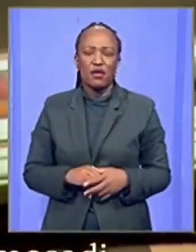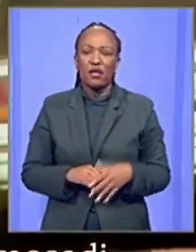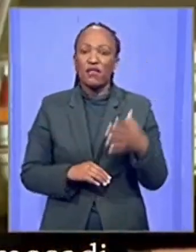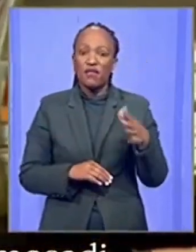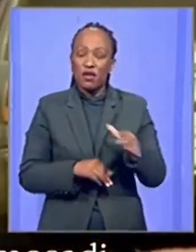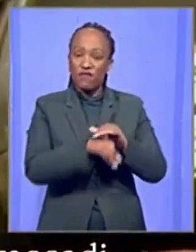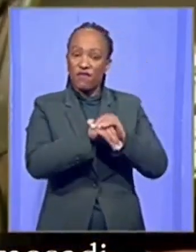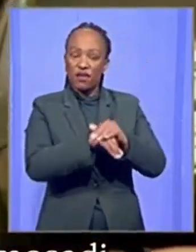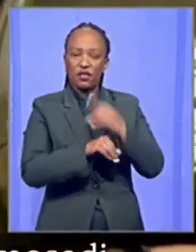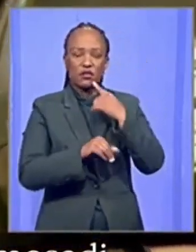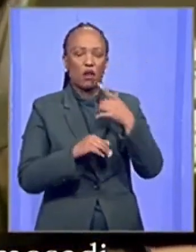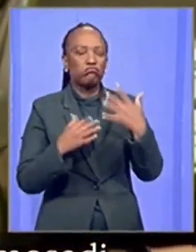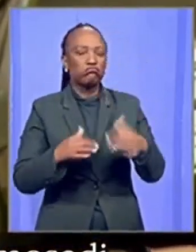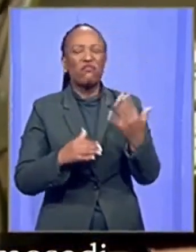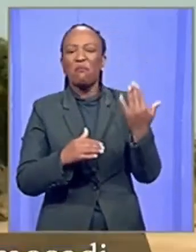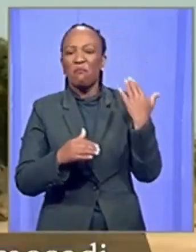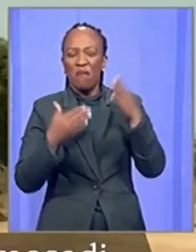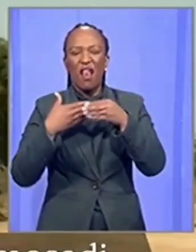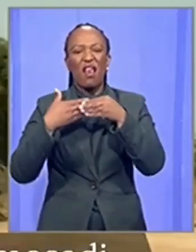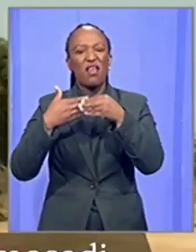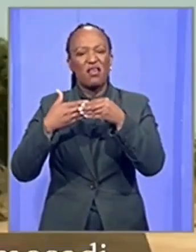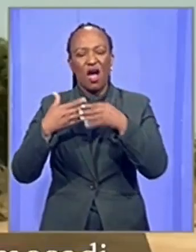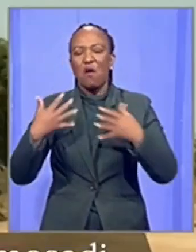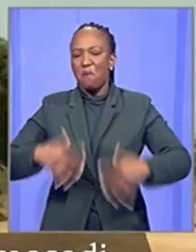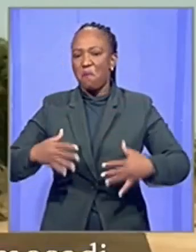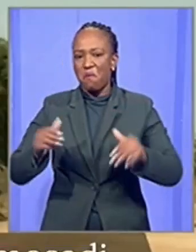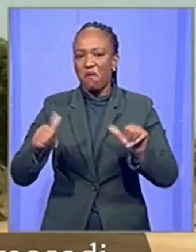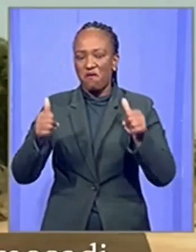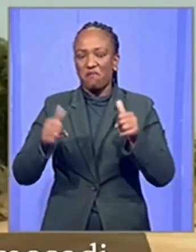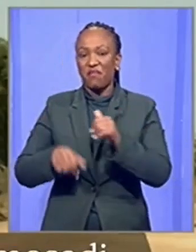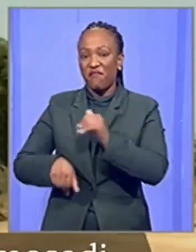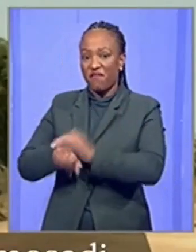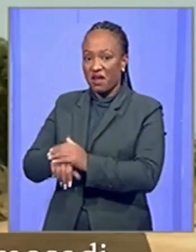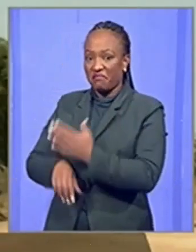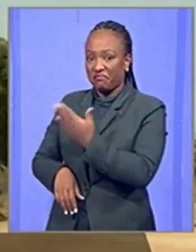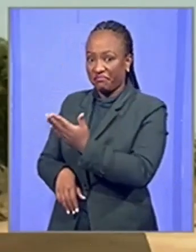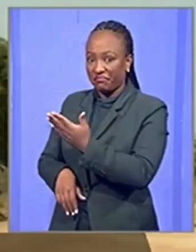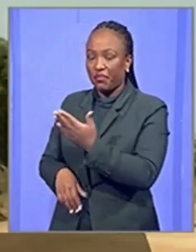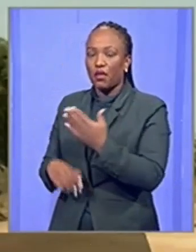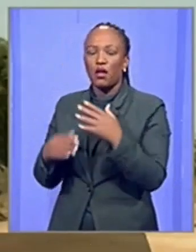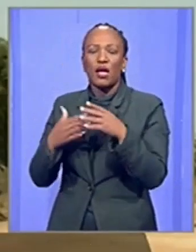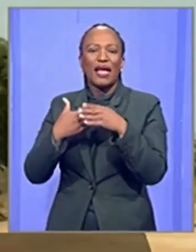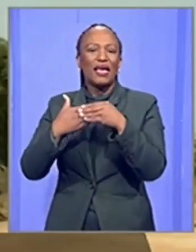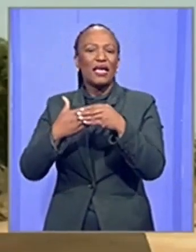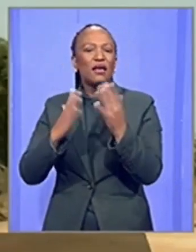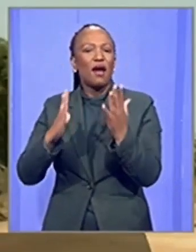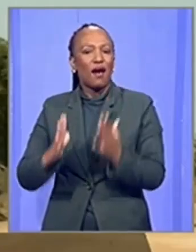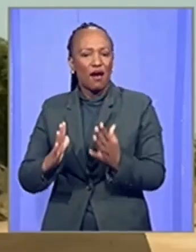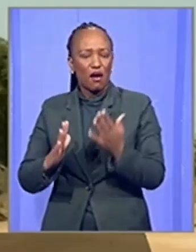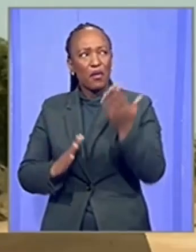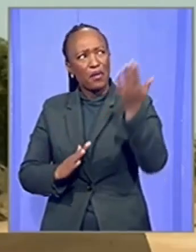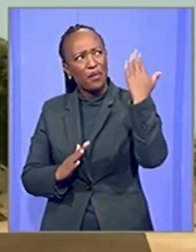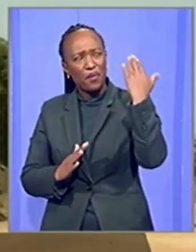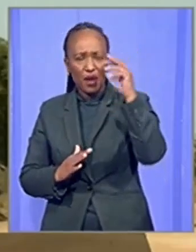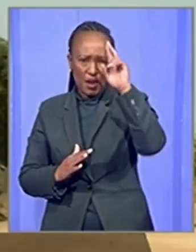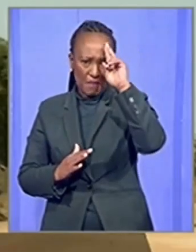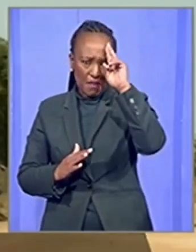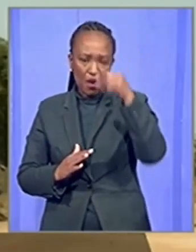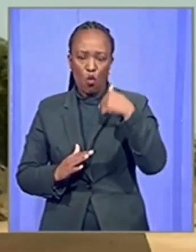nna moeteledipele a sa le monnye. She was a leader by her birth, because during those years, you remember, as